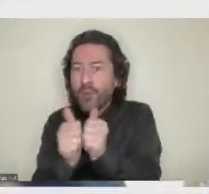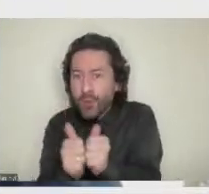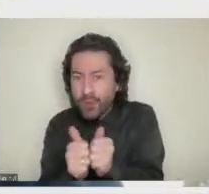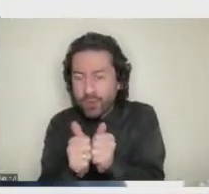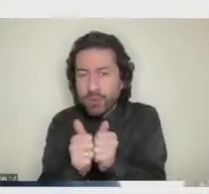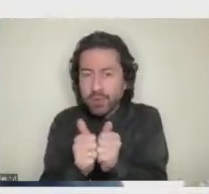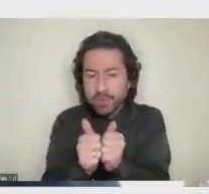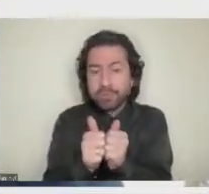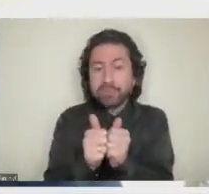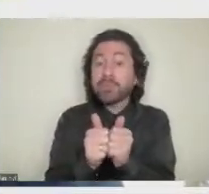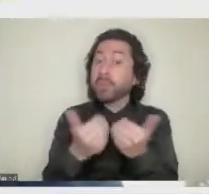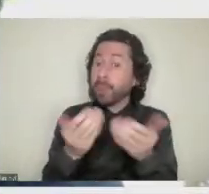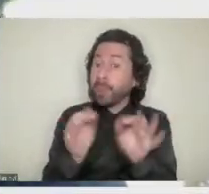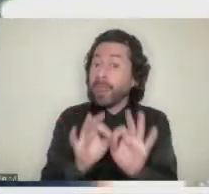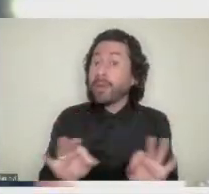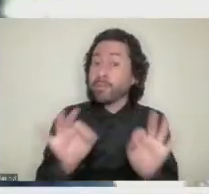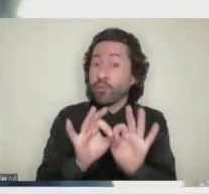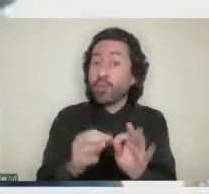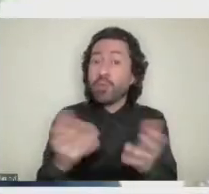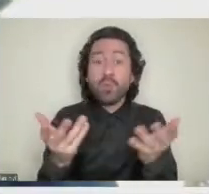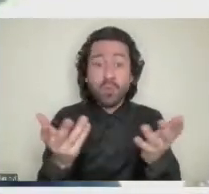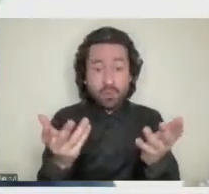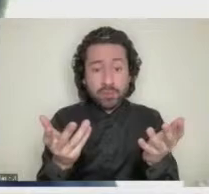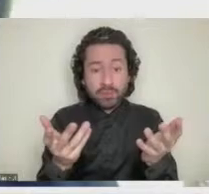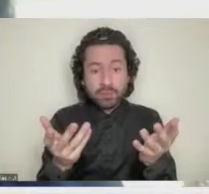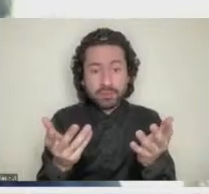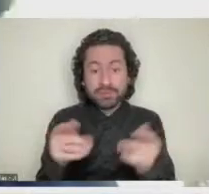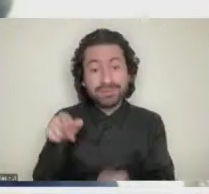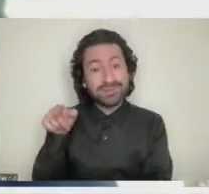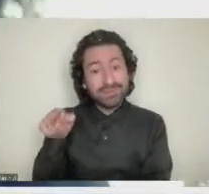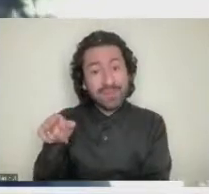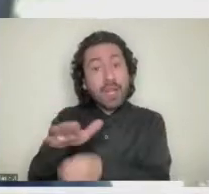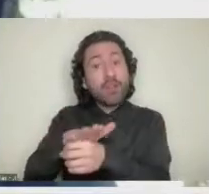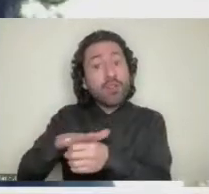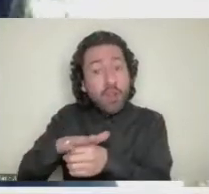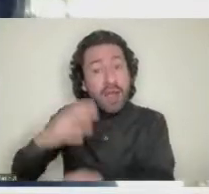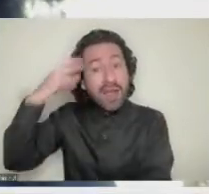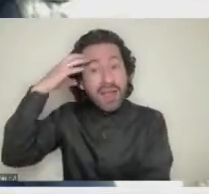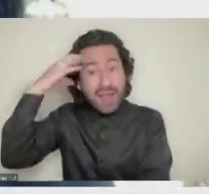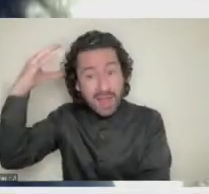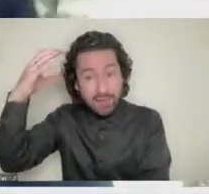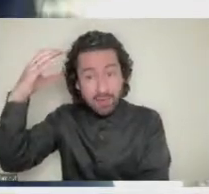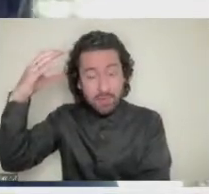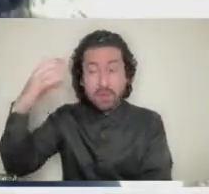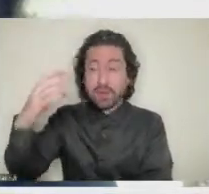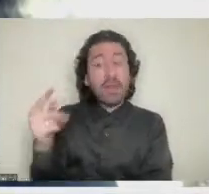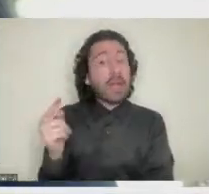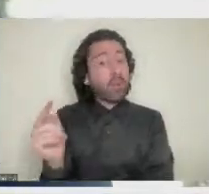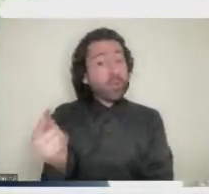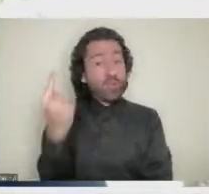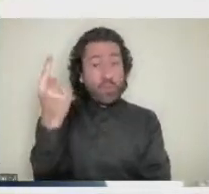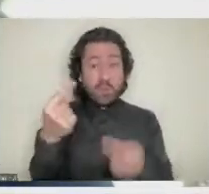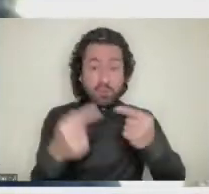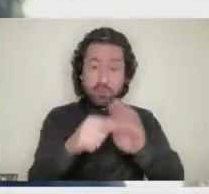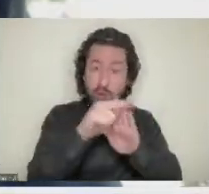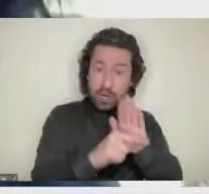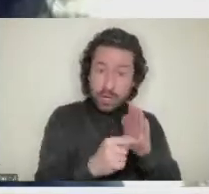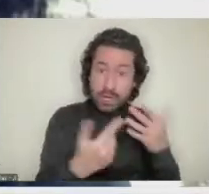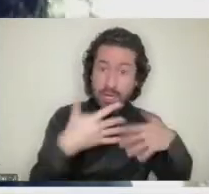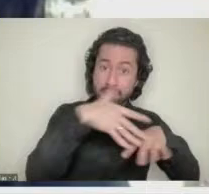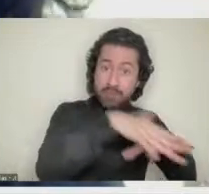different territories. And why do I say this? Well, because what we have tried to emphasize is that by having local governments that, in addition to implementing